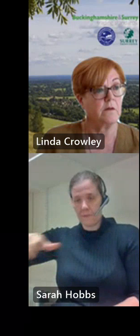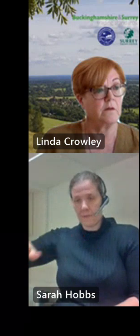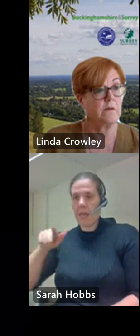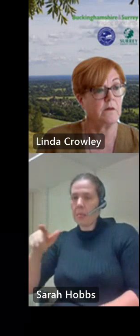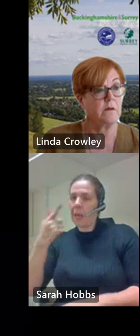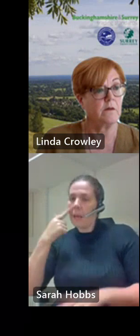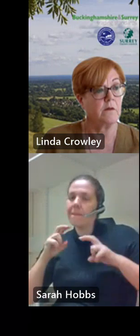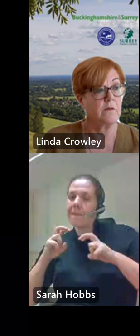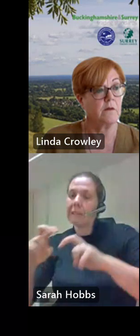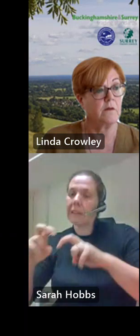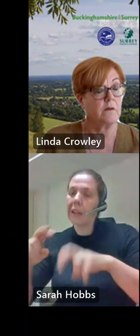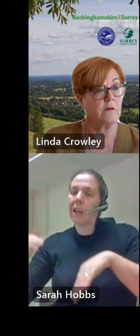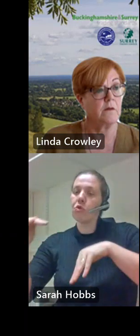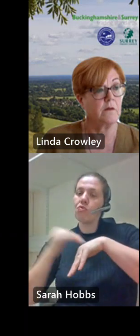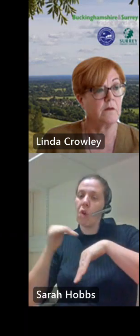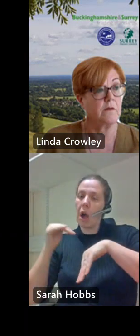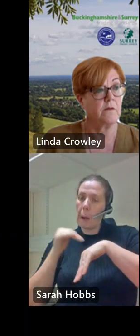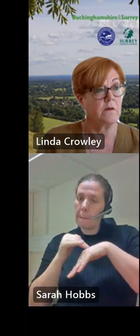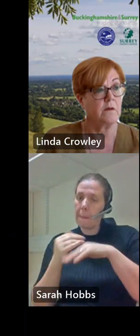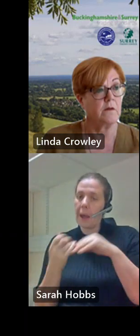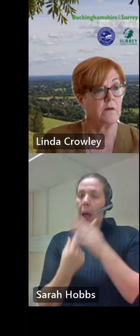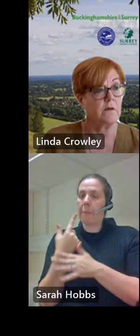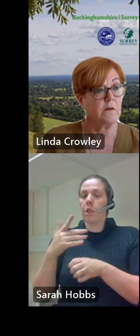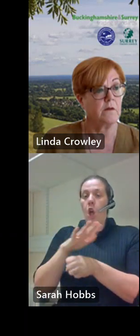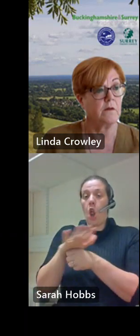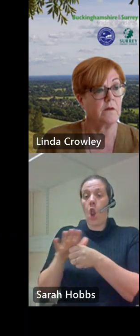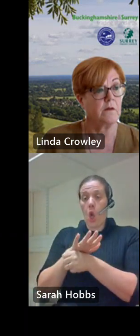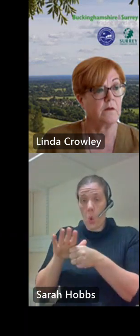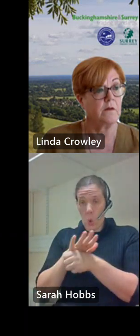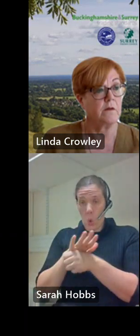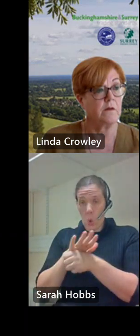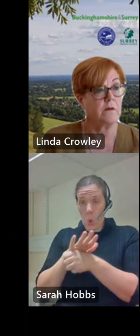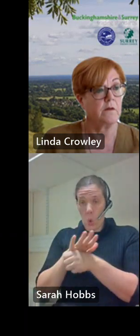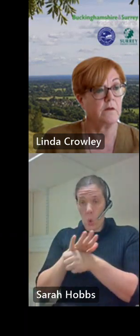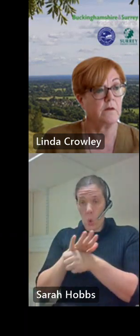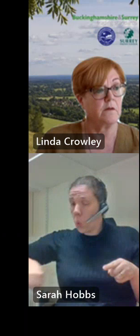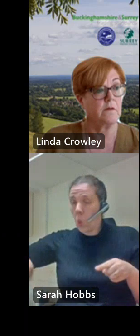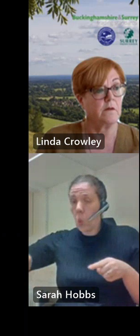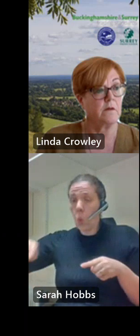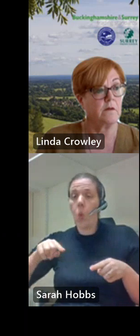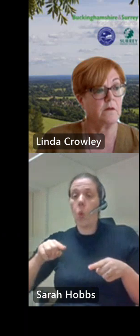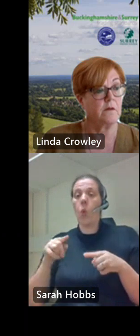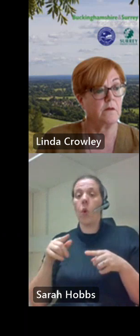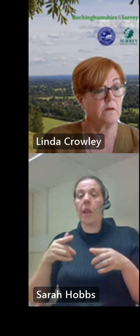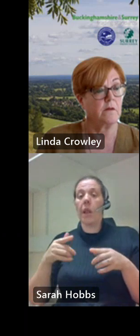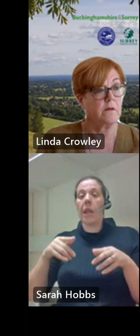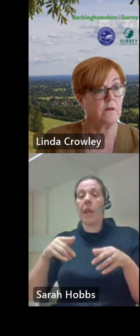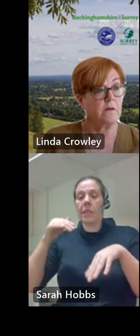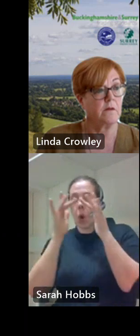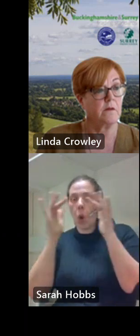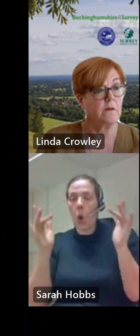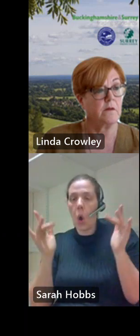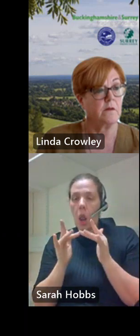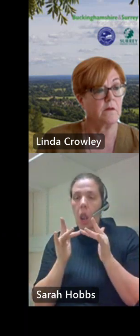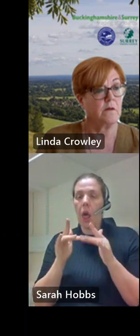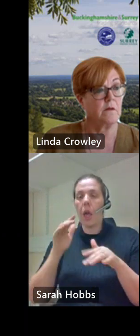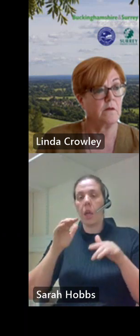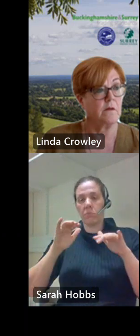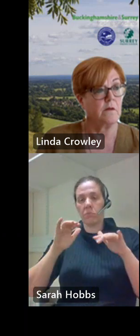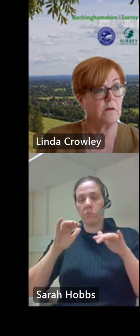investigate crimes that are at a local level, in other words, force level, cyber-dependent crime, which is computer on